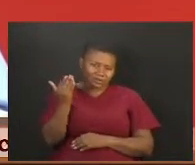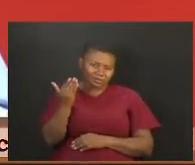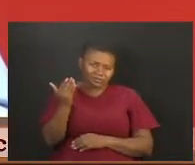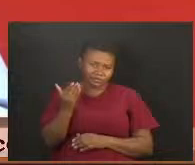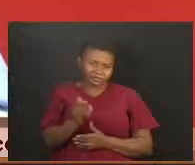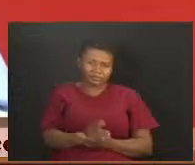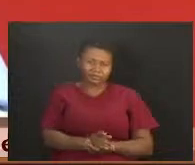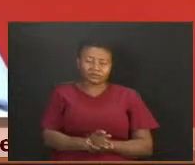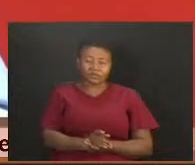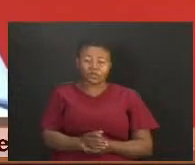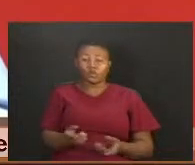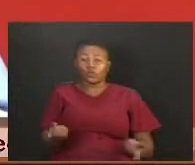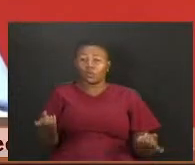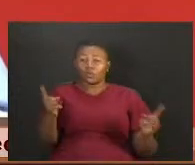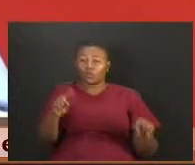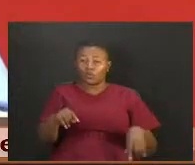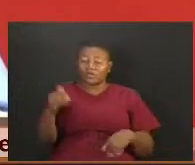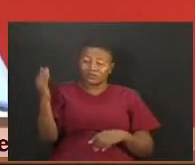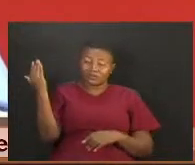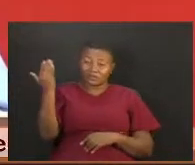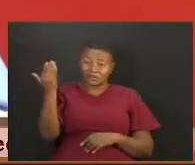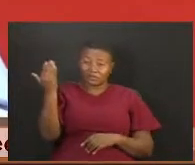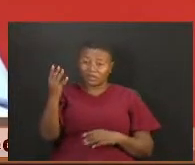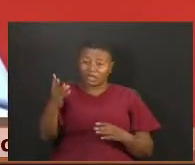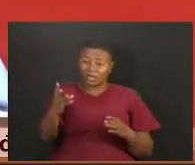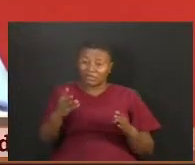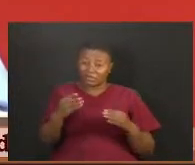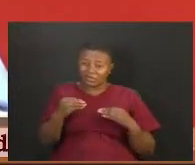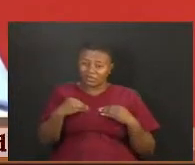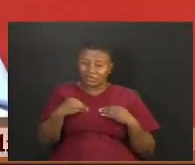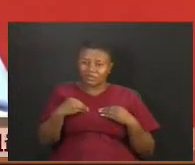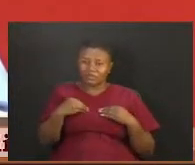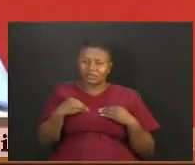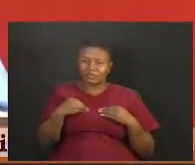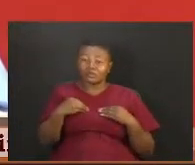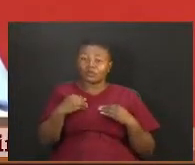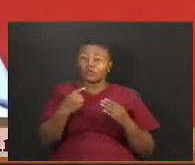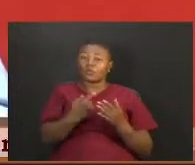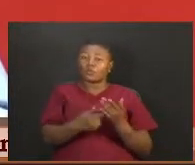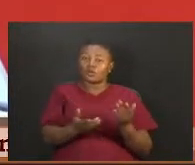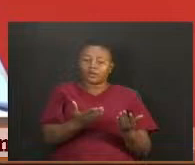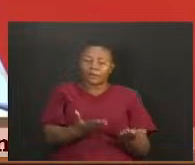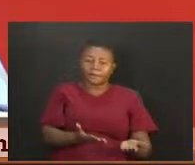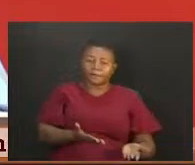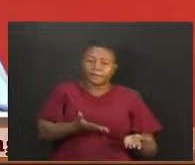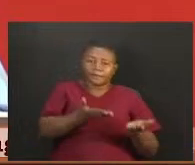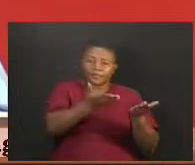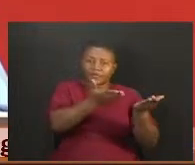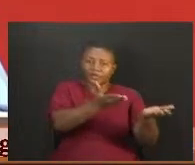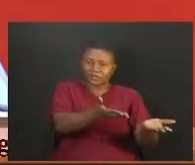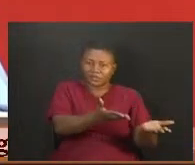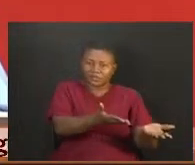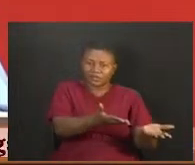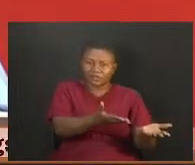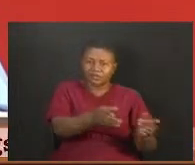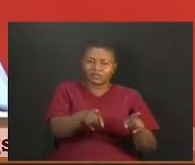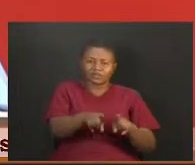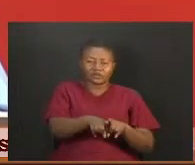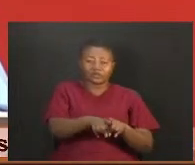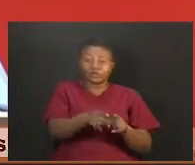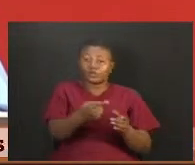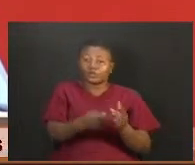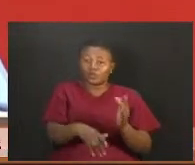And when statements are admitted, they are presented as statements.